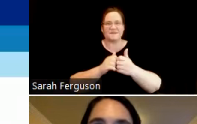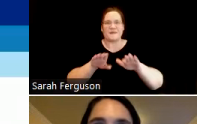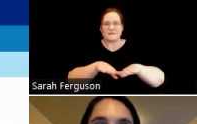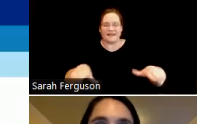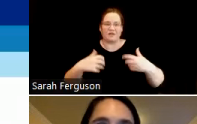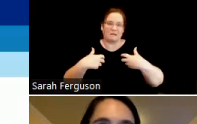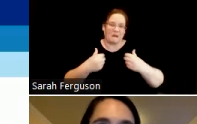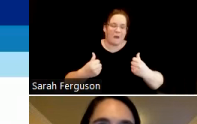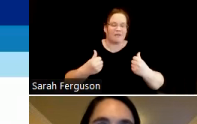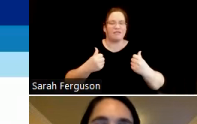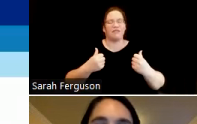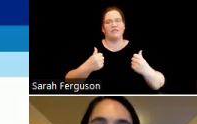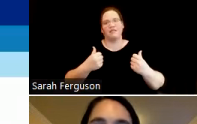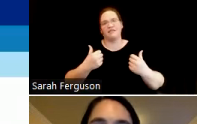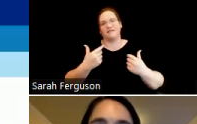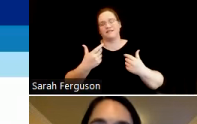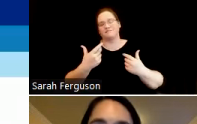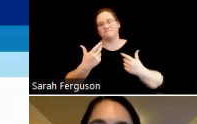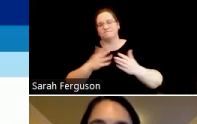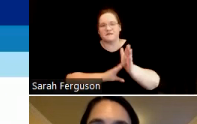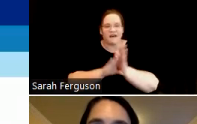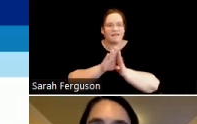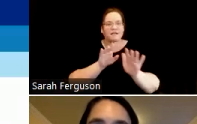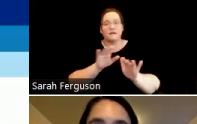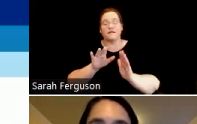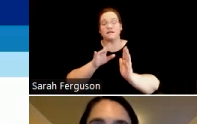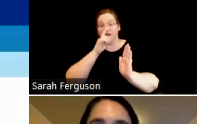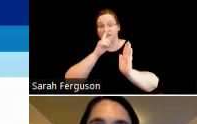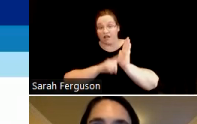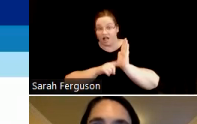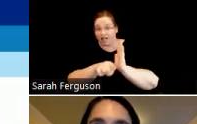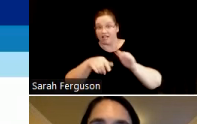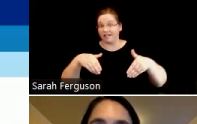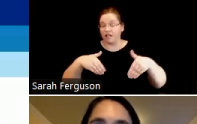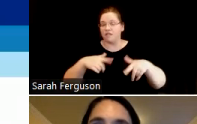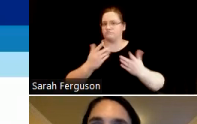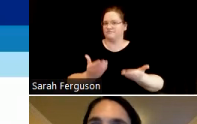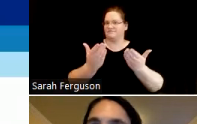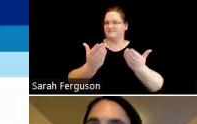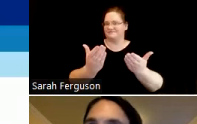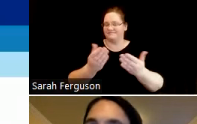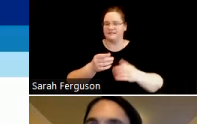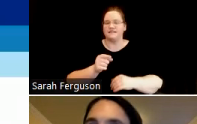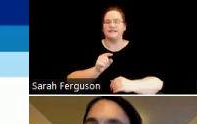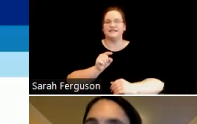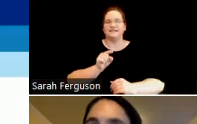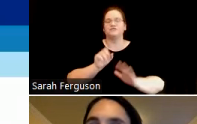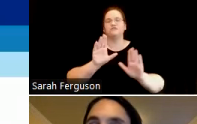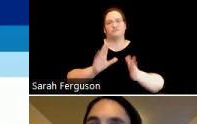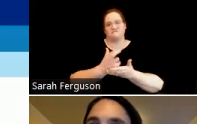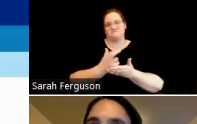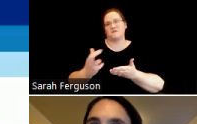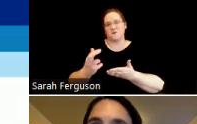and development. And if you have not checked this out, I would highly recommend it, but it's a great resource